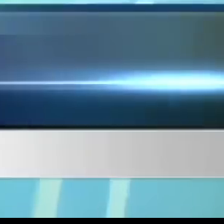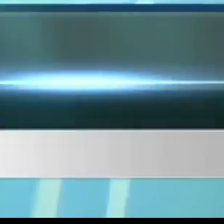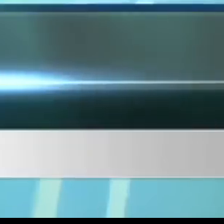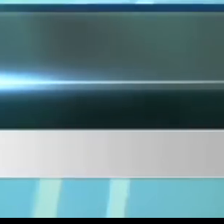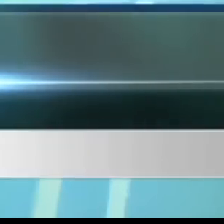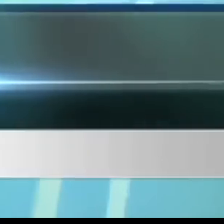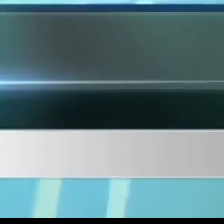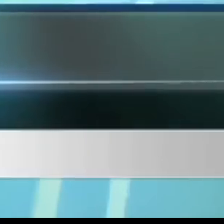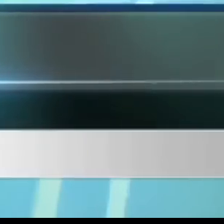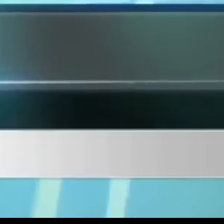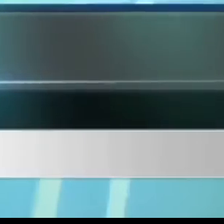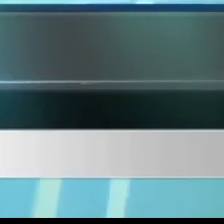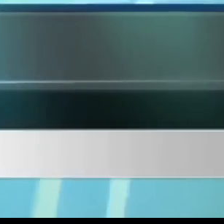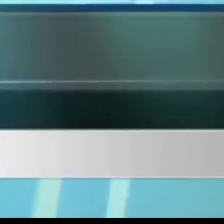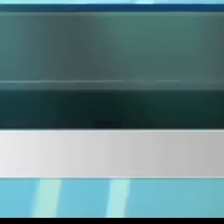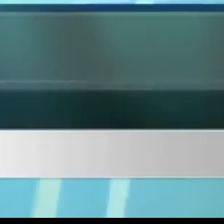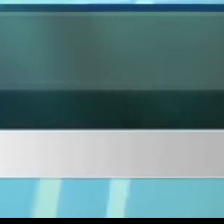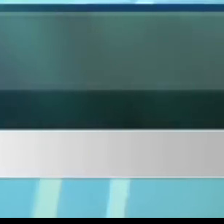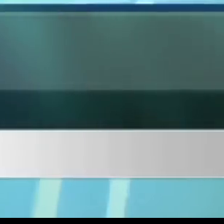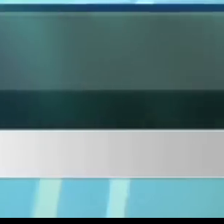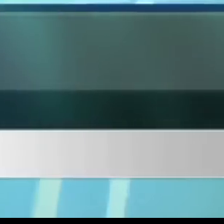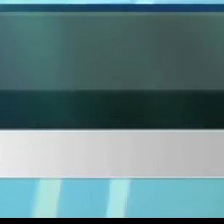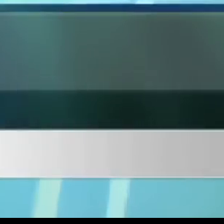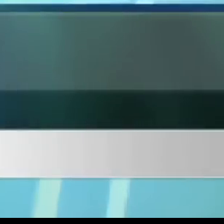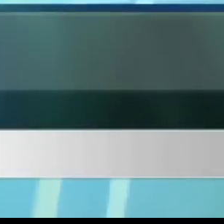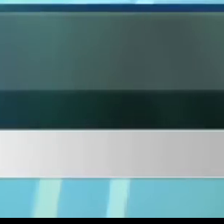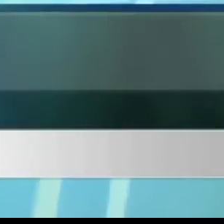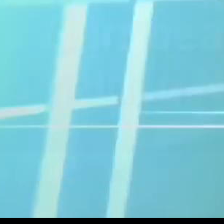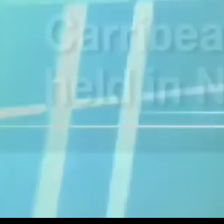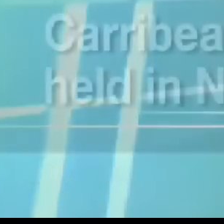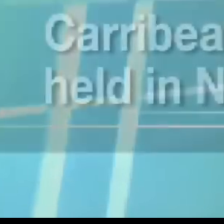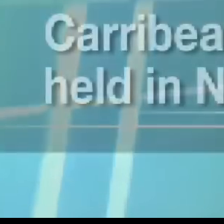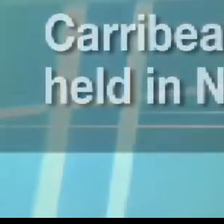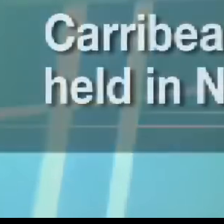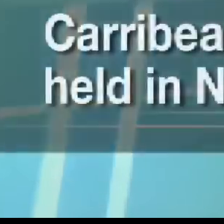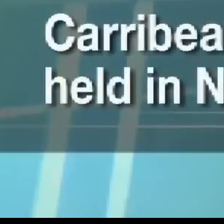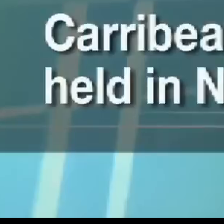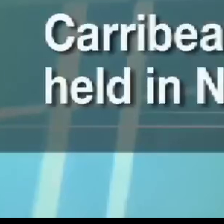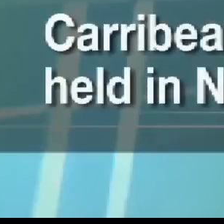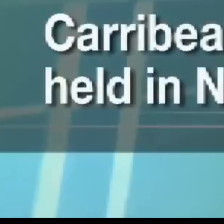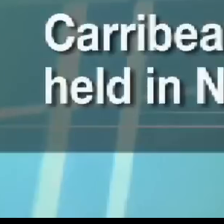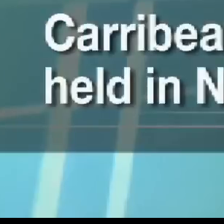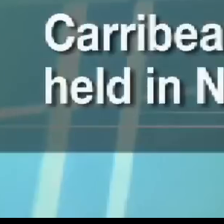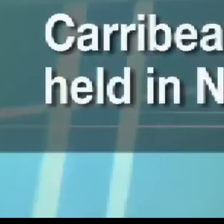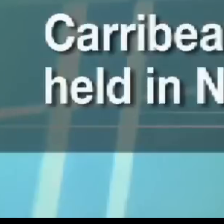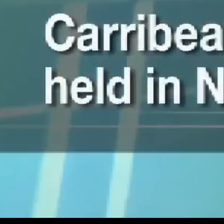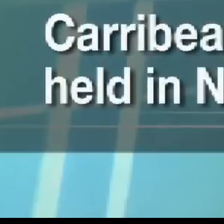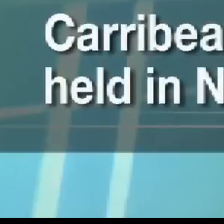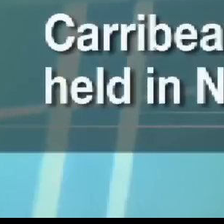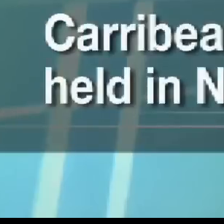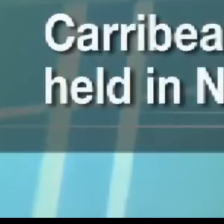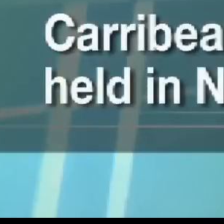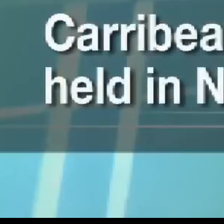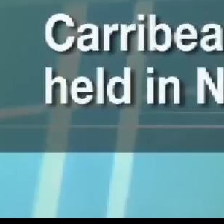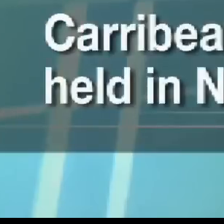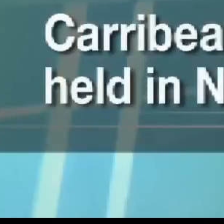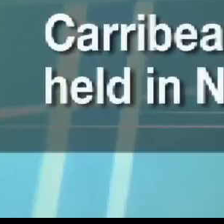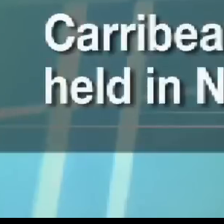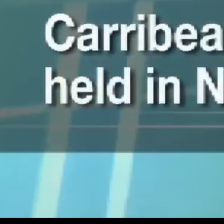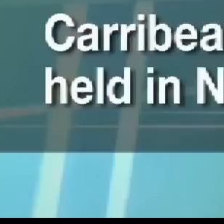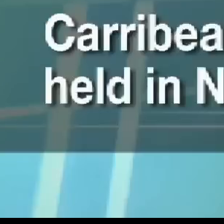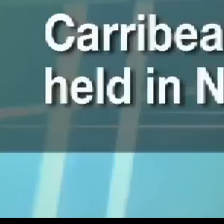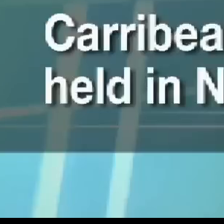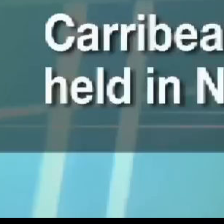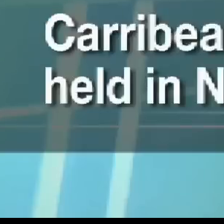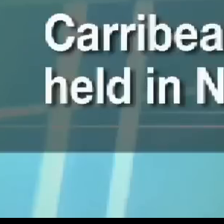This is your Royal Fidelity Business News. I'm LaDawn Davis. The Caribbean Growth Forum will take center stage in the capital tomorrow, and stakeholders from the World